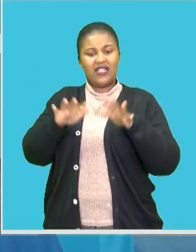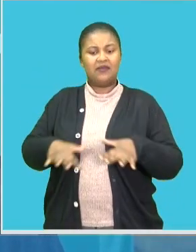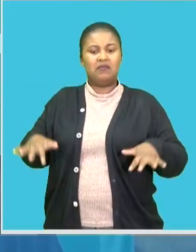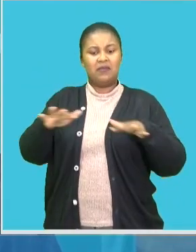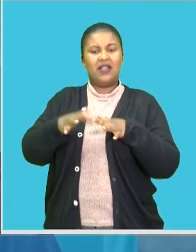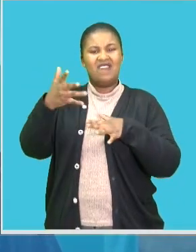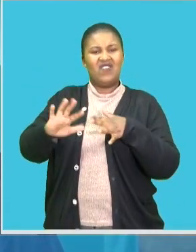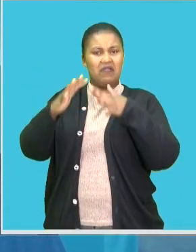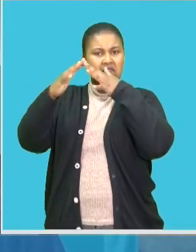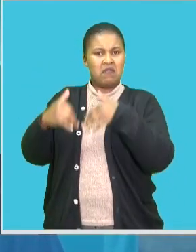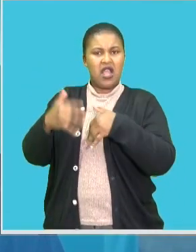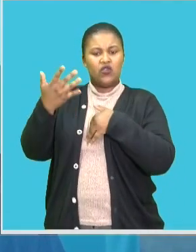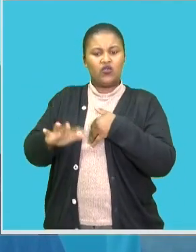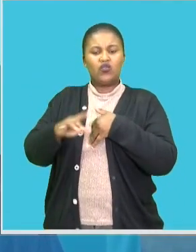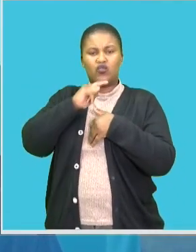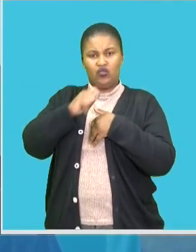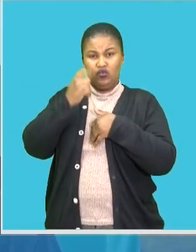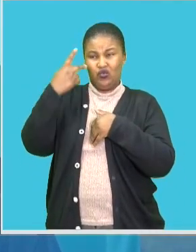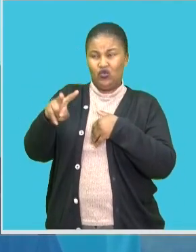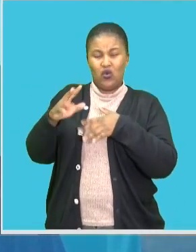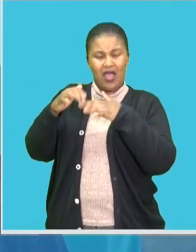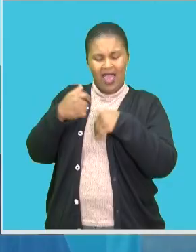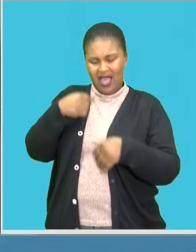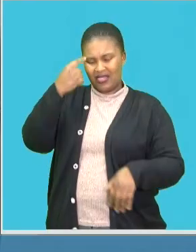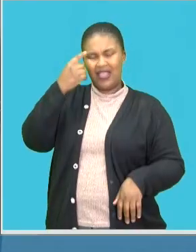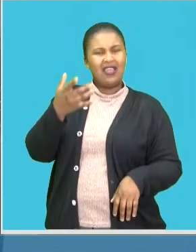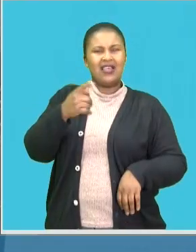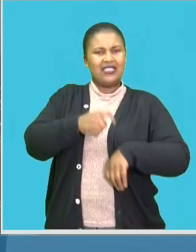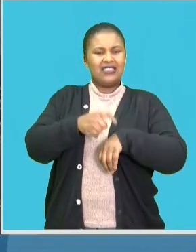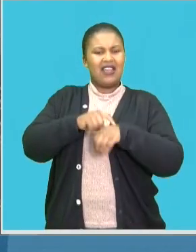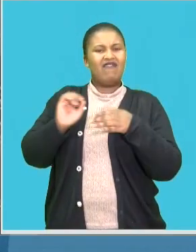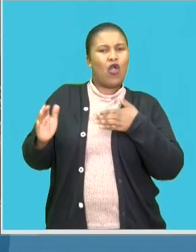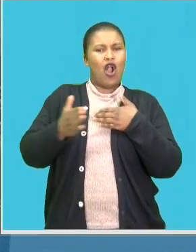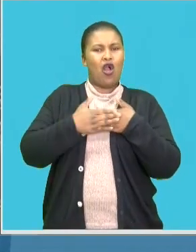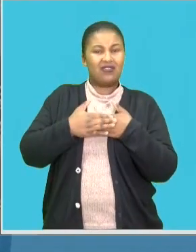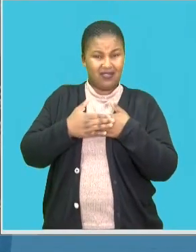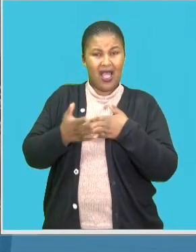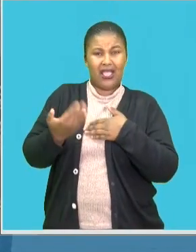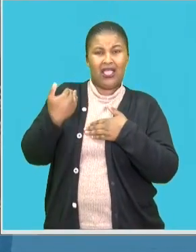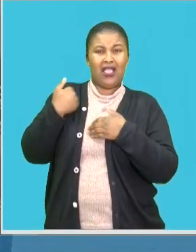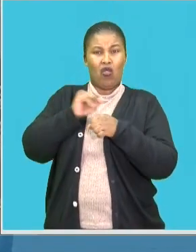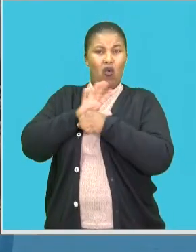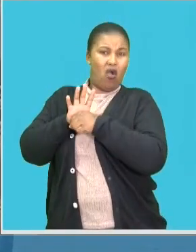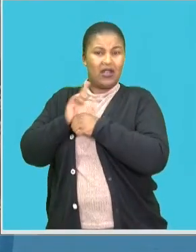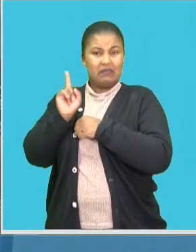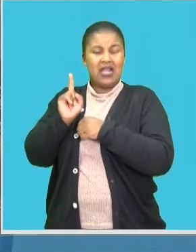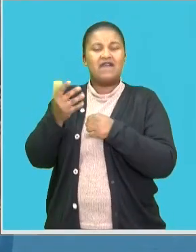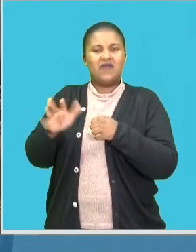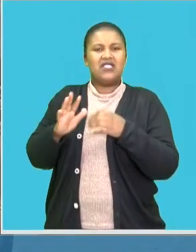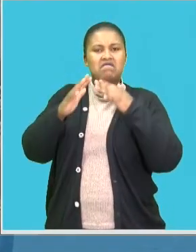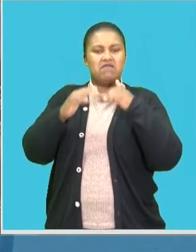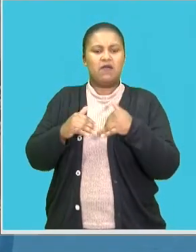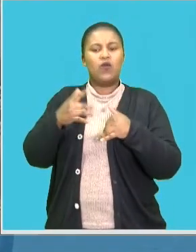was stripped. The concrete was stripped, I think, during lockdown and overtime councillor. We want